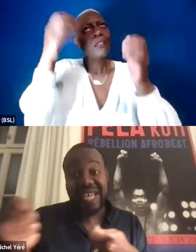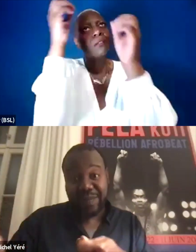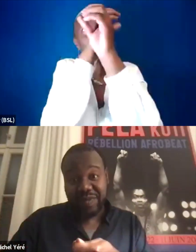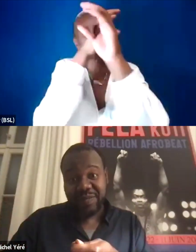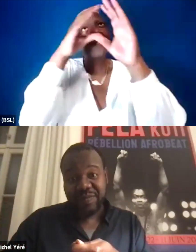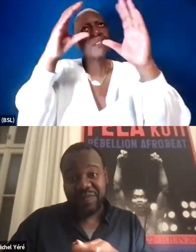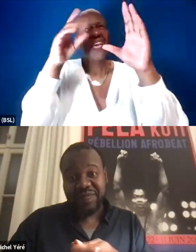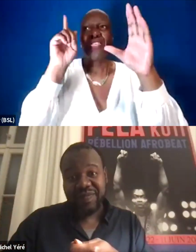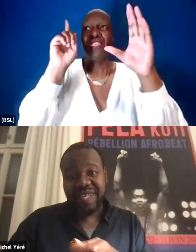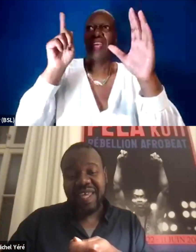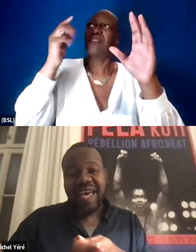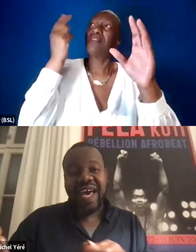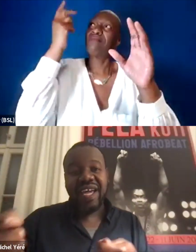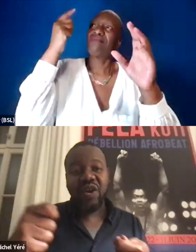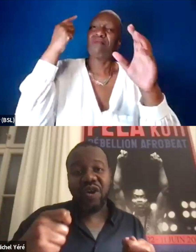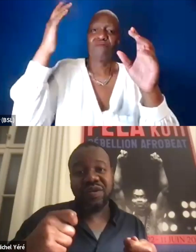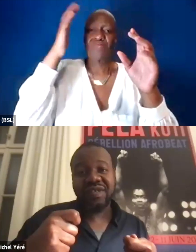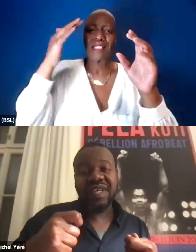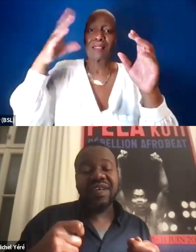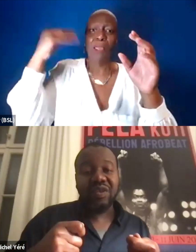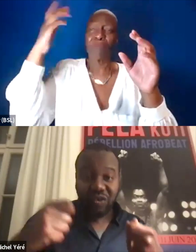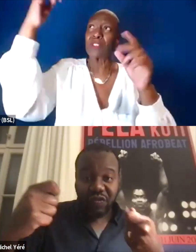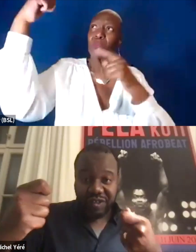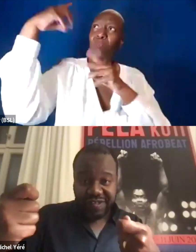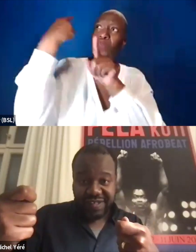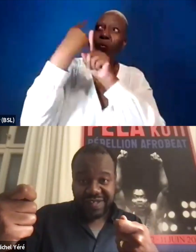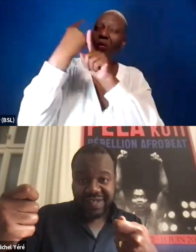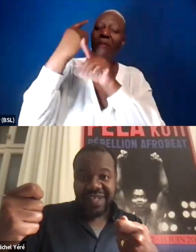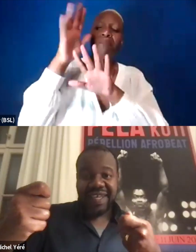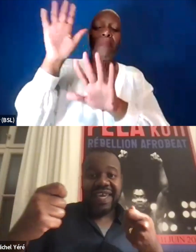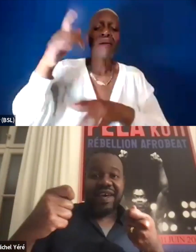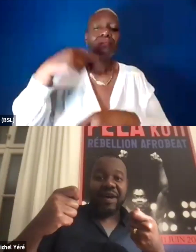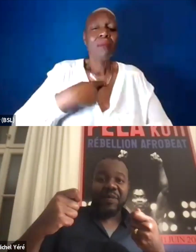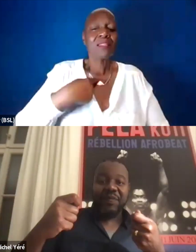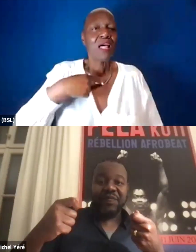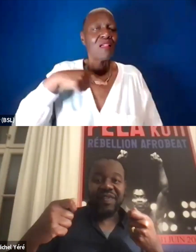was going to happen. I heard those voices